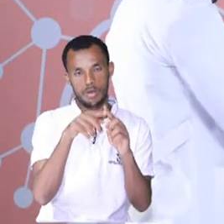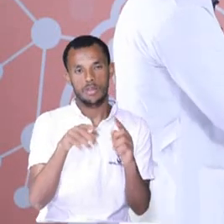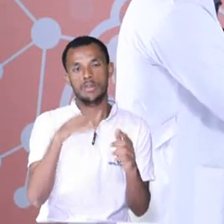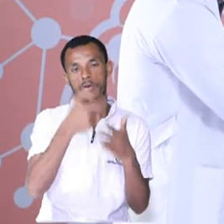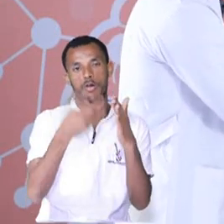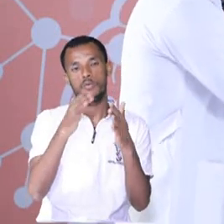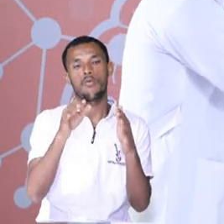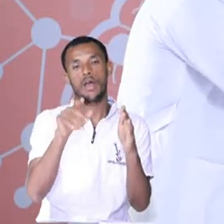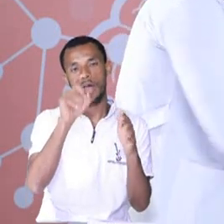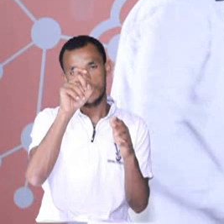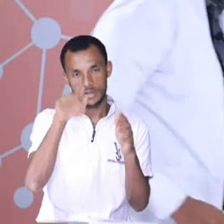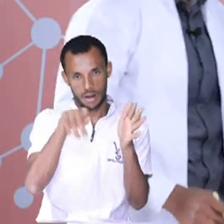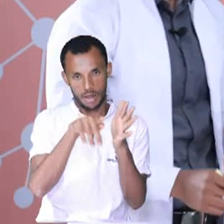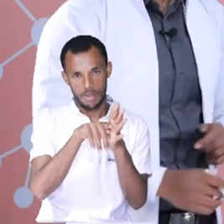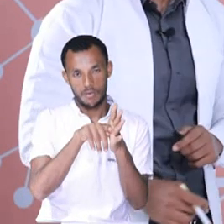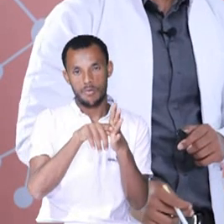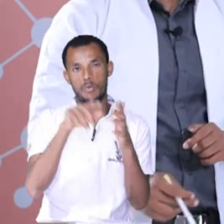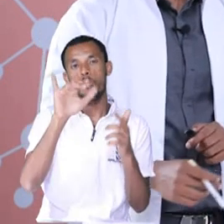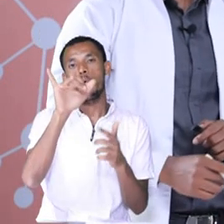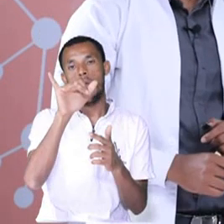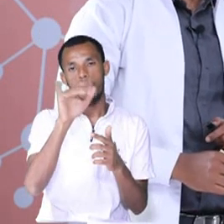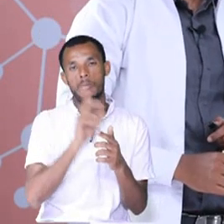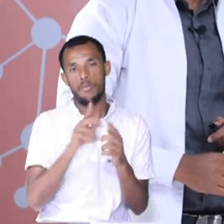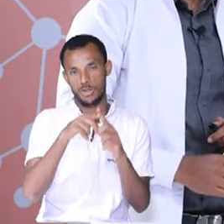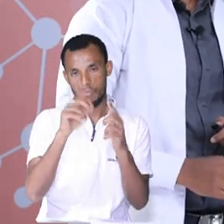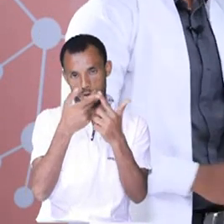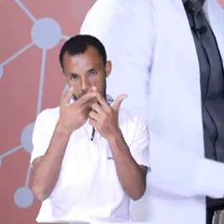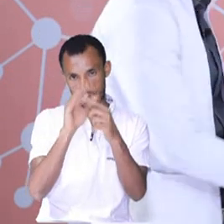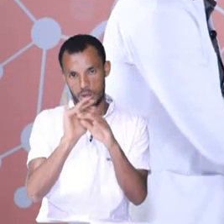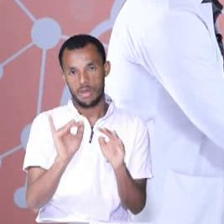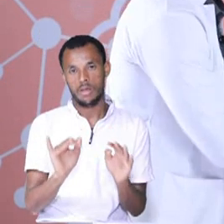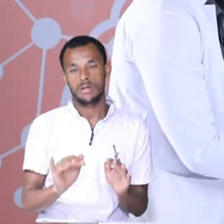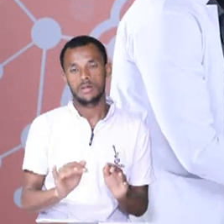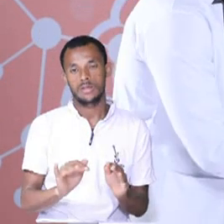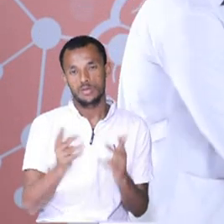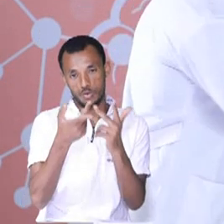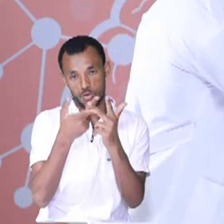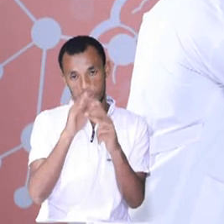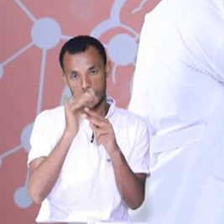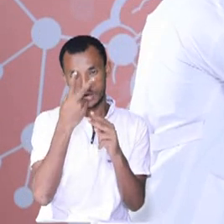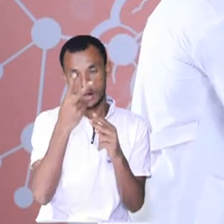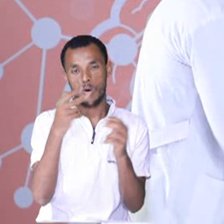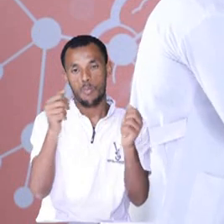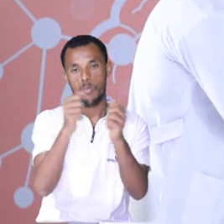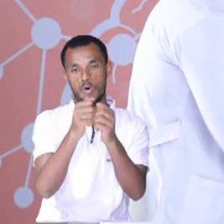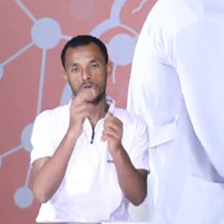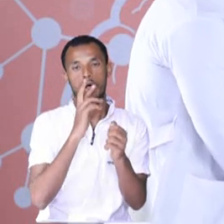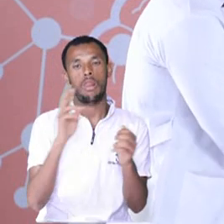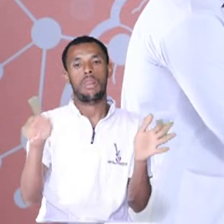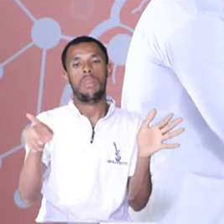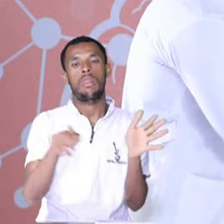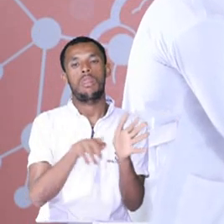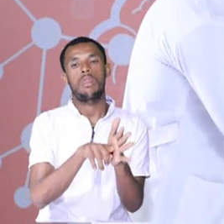is negative and the value of y is positive. In the quadrant 3, both are